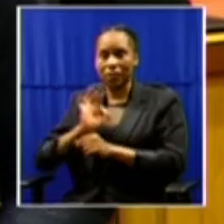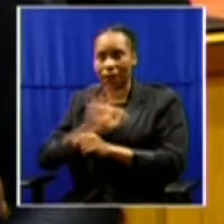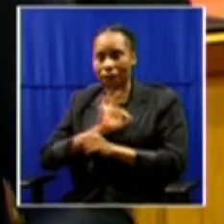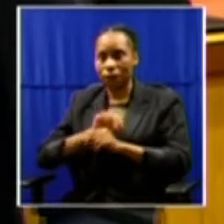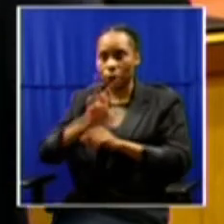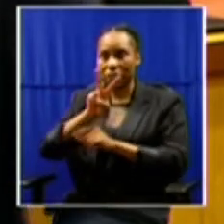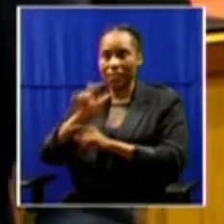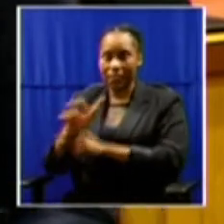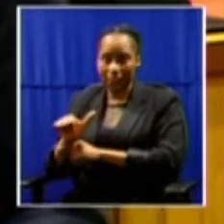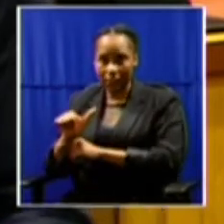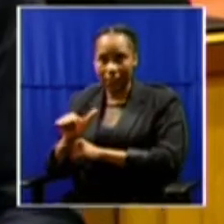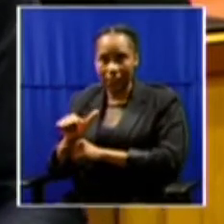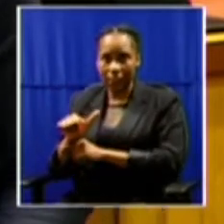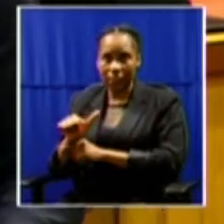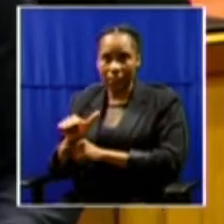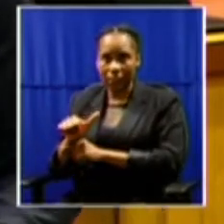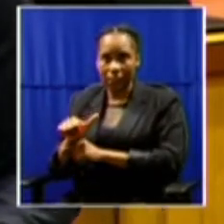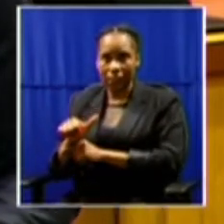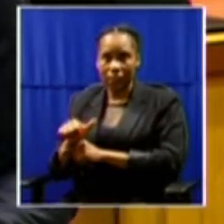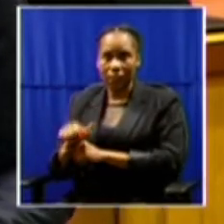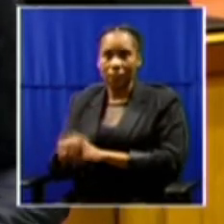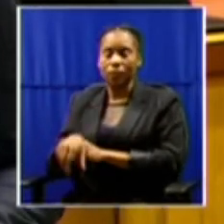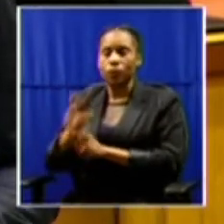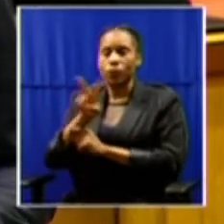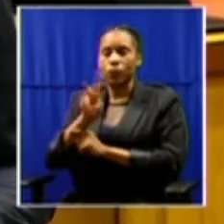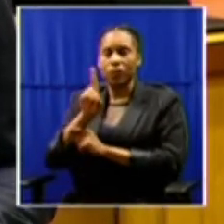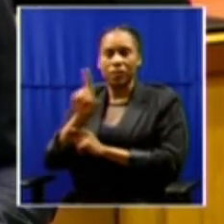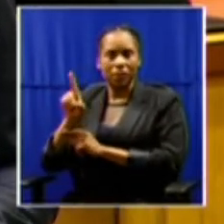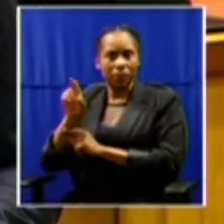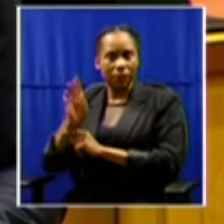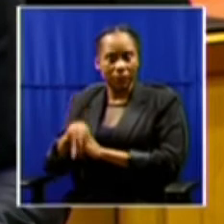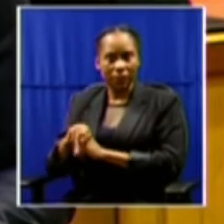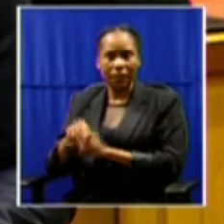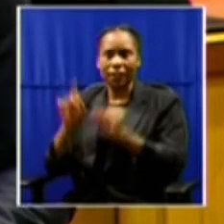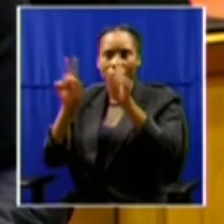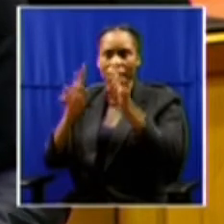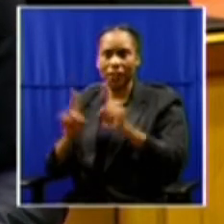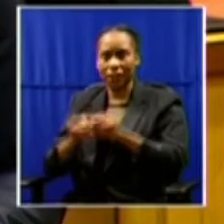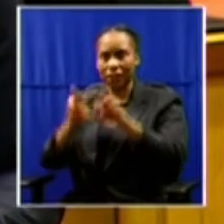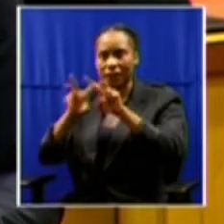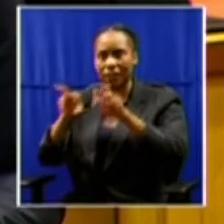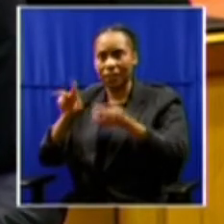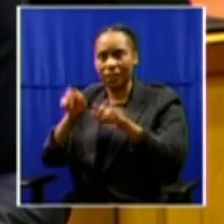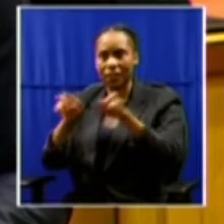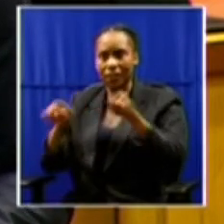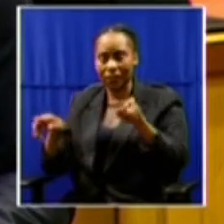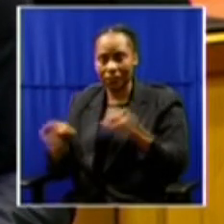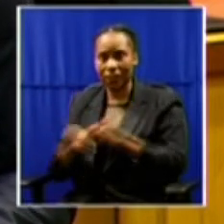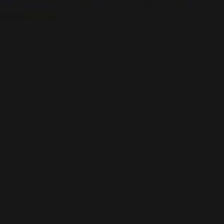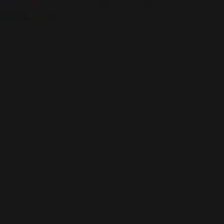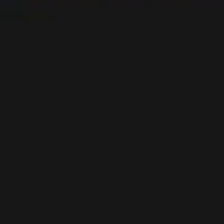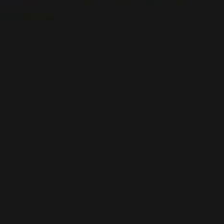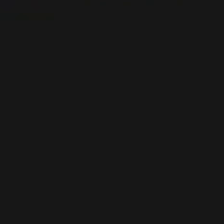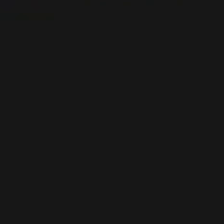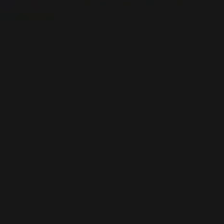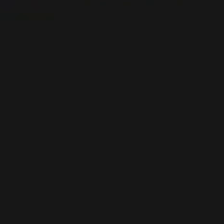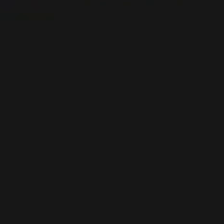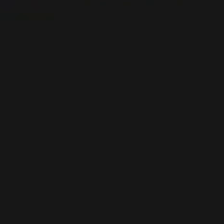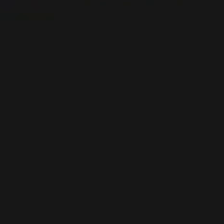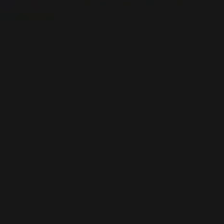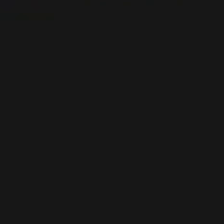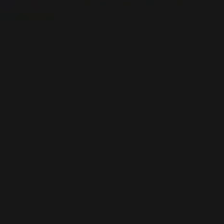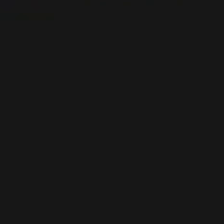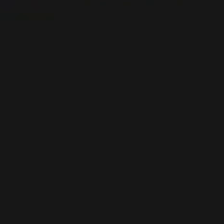DDPPs, and specialized investigators, amongst others. The total allocated budget for the sub-program